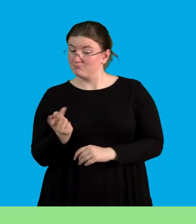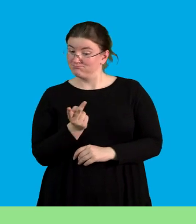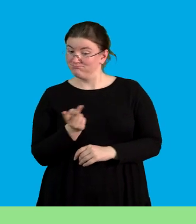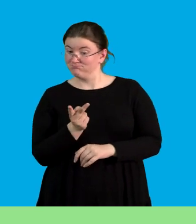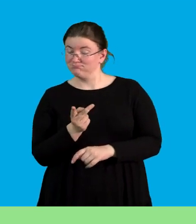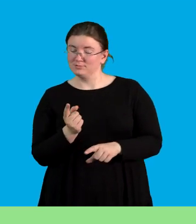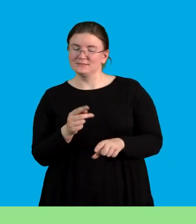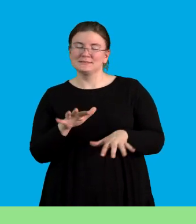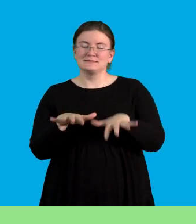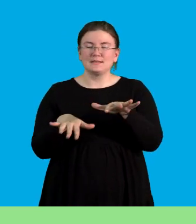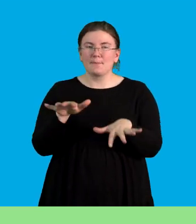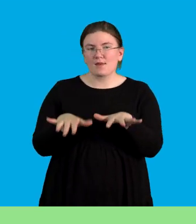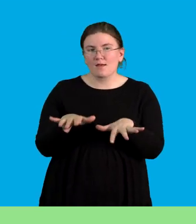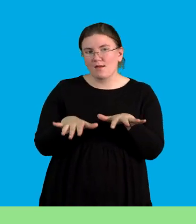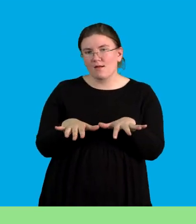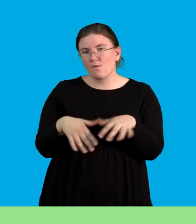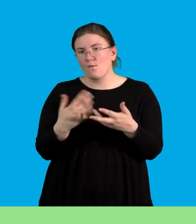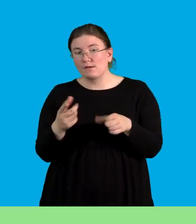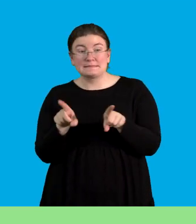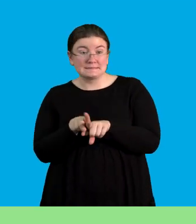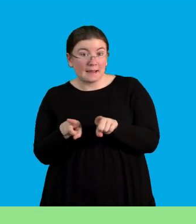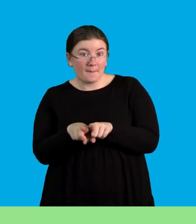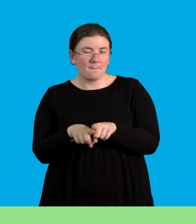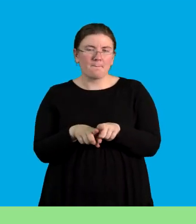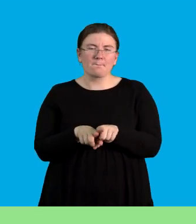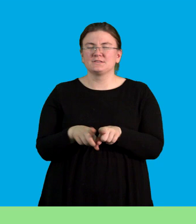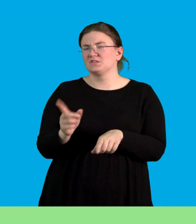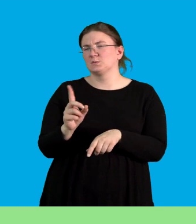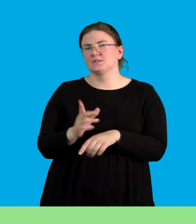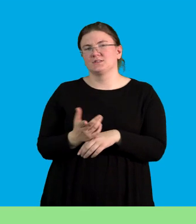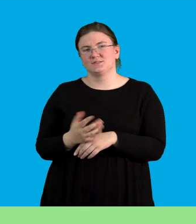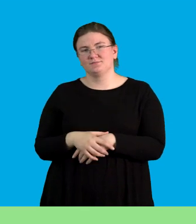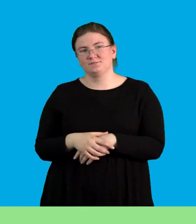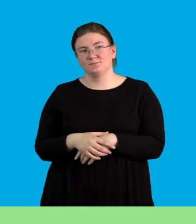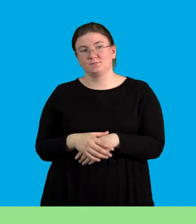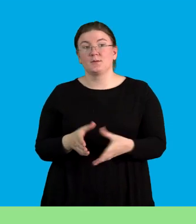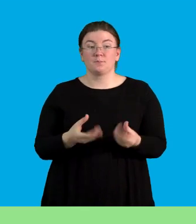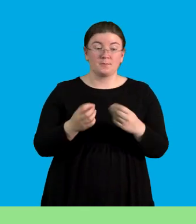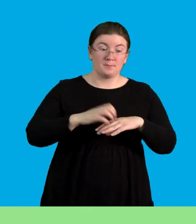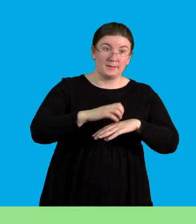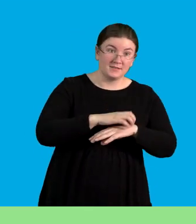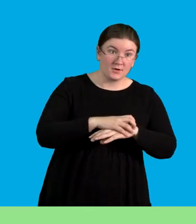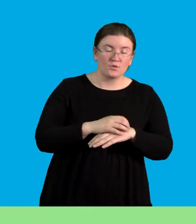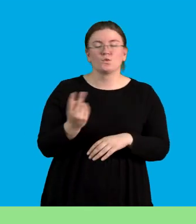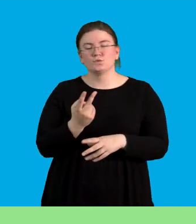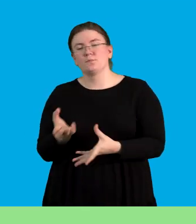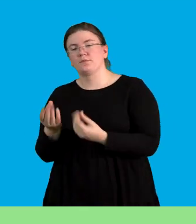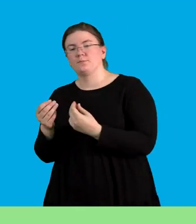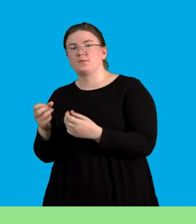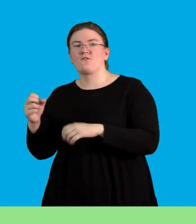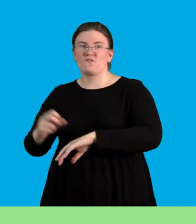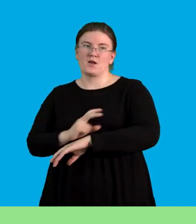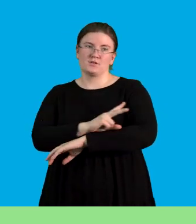that show that they have or can be the same or are found in bacteria and are